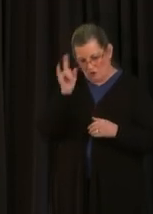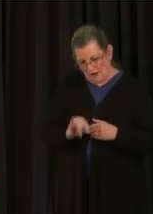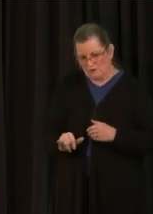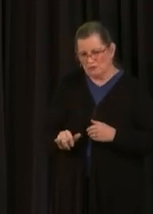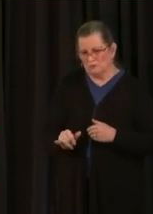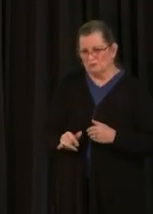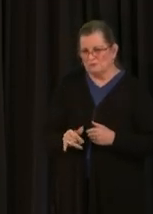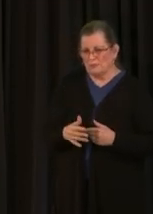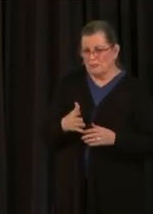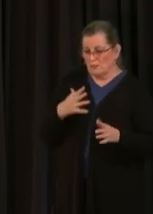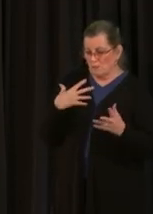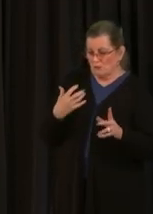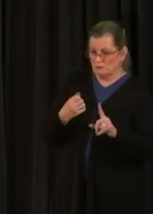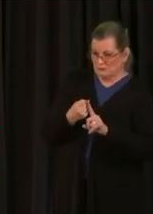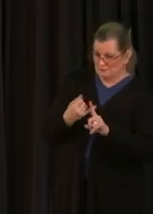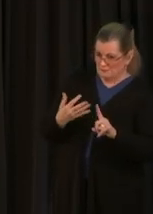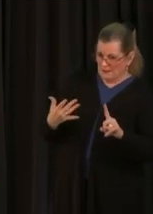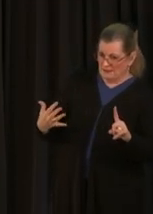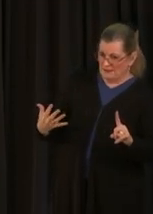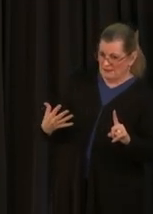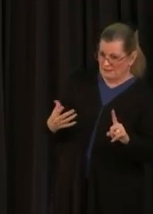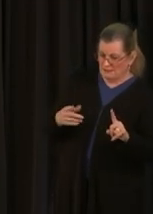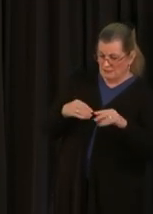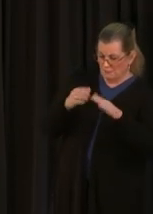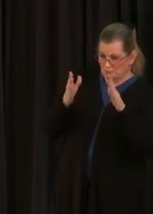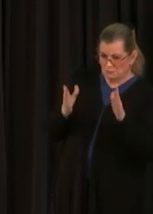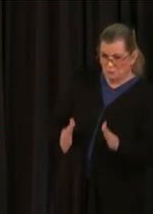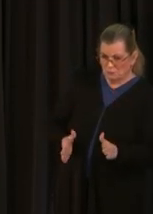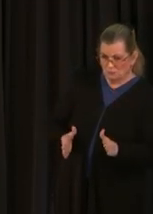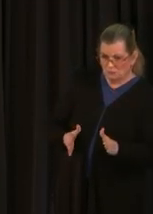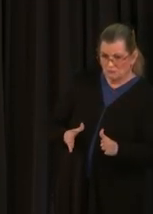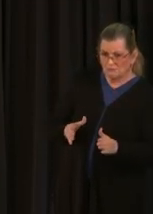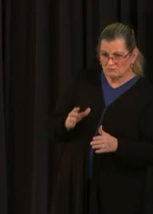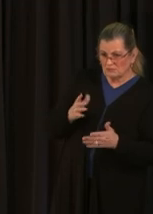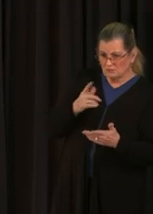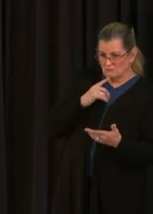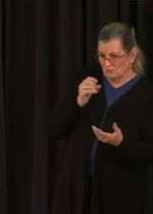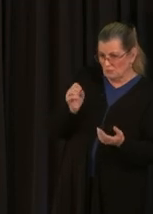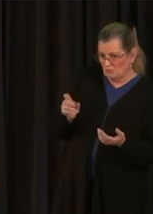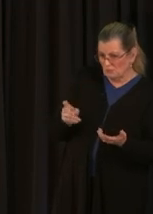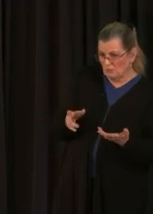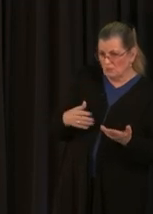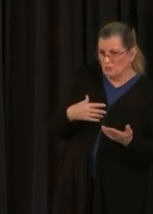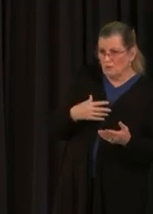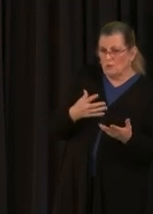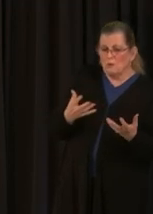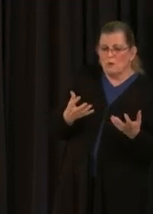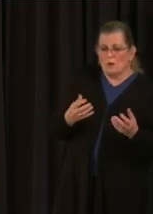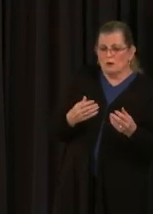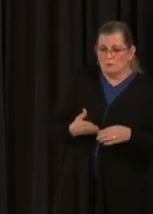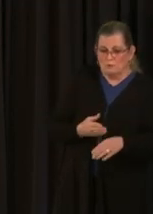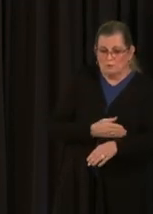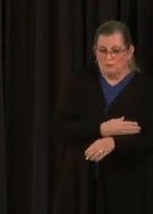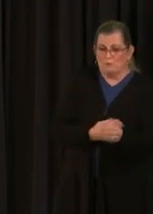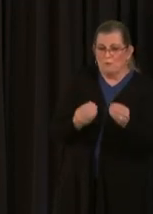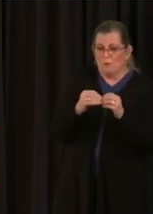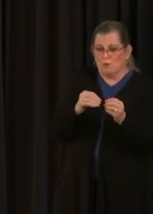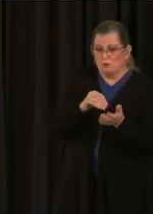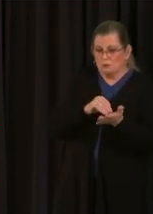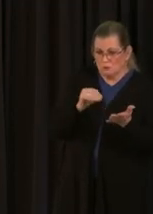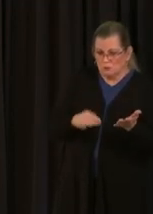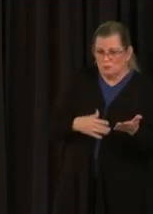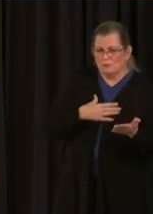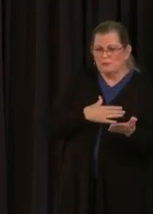specific routes are available to customers, you can go to WMATA.com, and you'll be able to check there by performing a trip